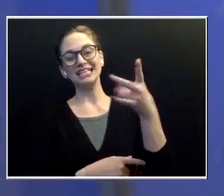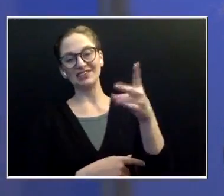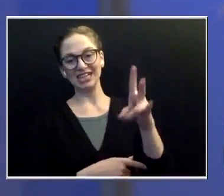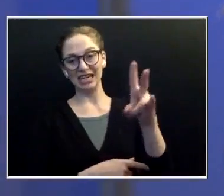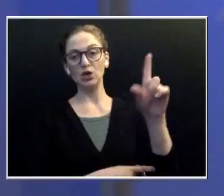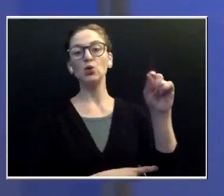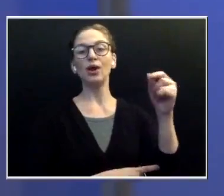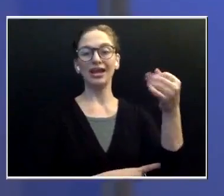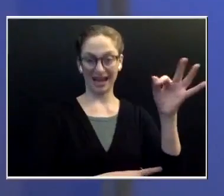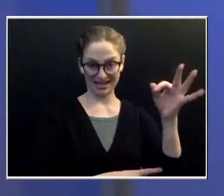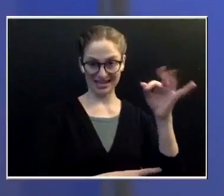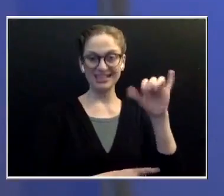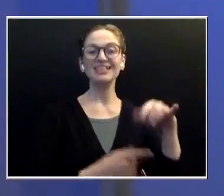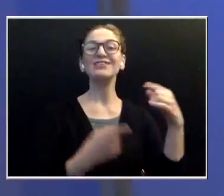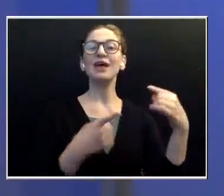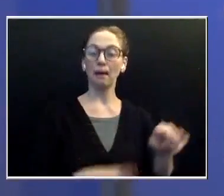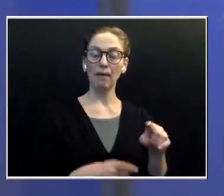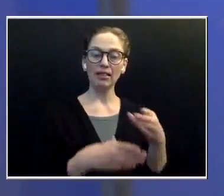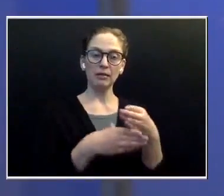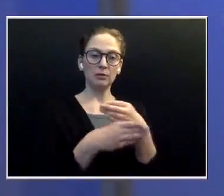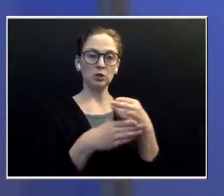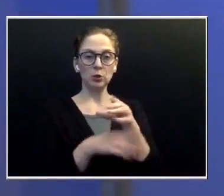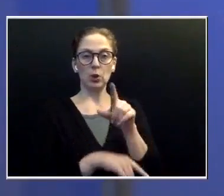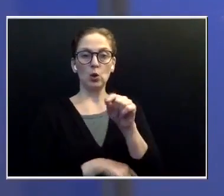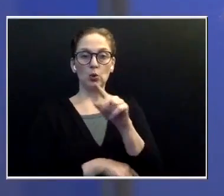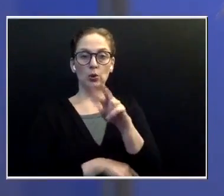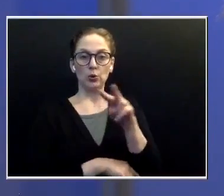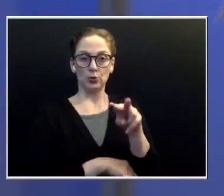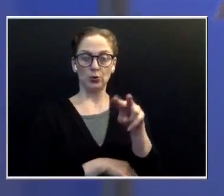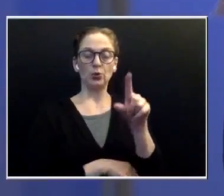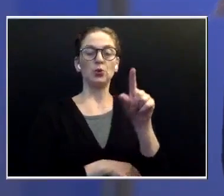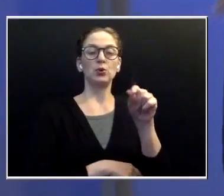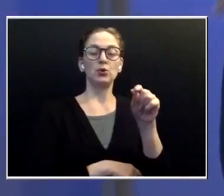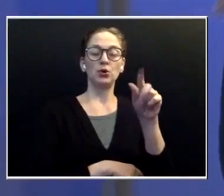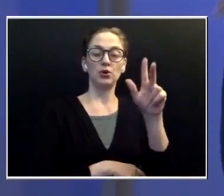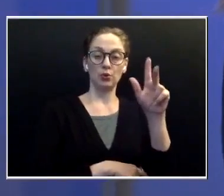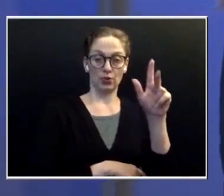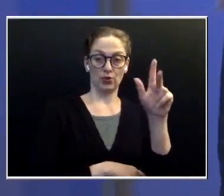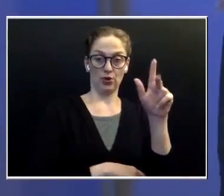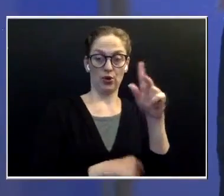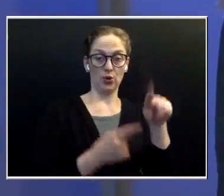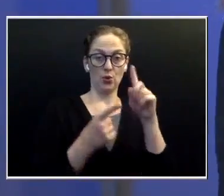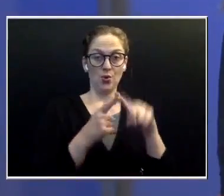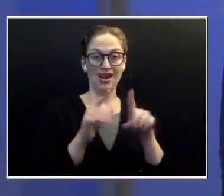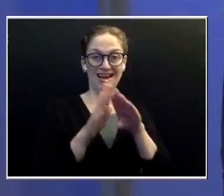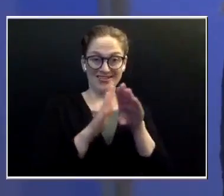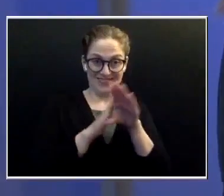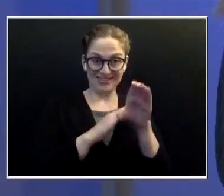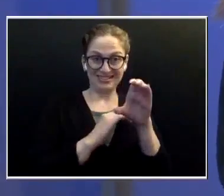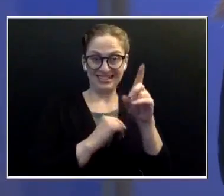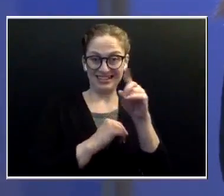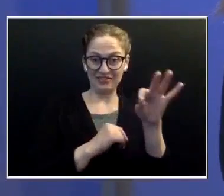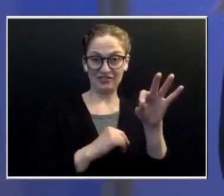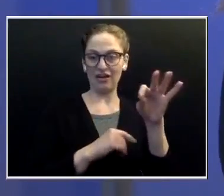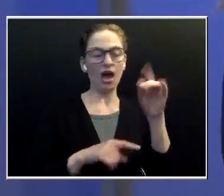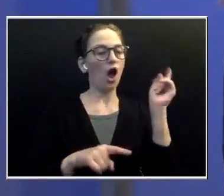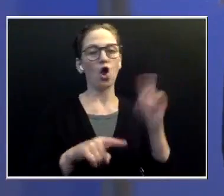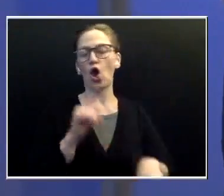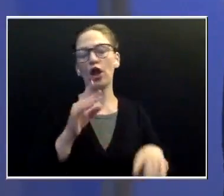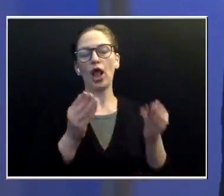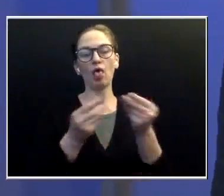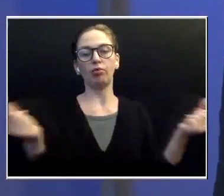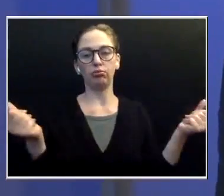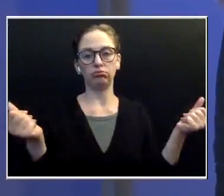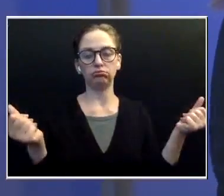between 2022 and 2023 was once I got C. diff, I could not get rid of it. So I was hospitalized